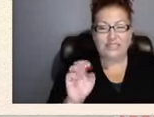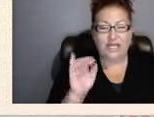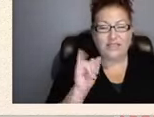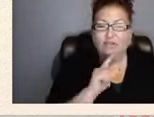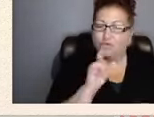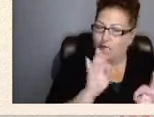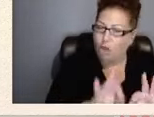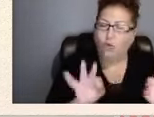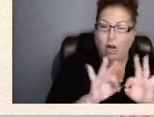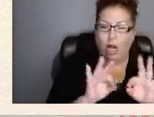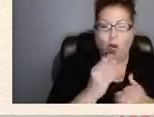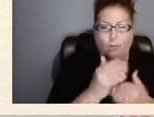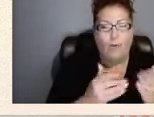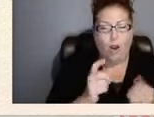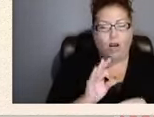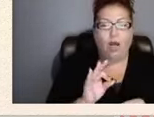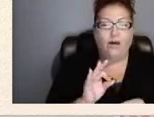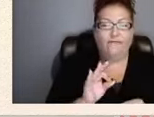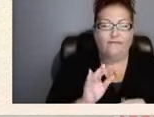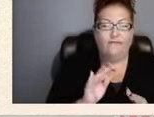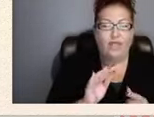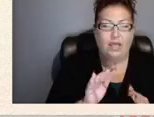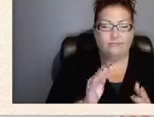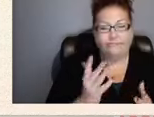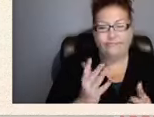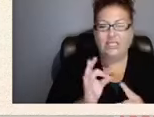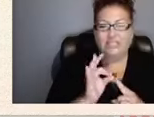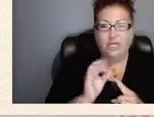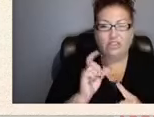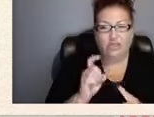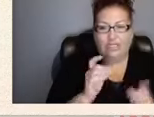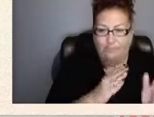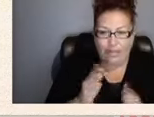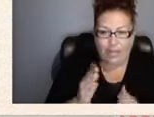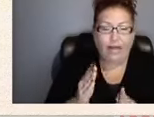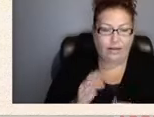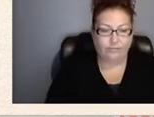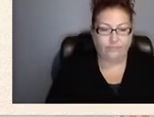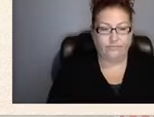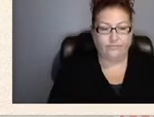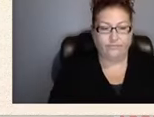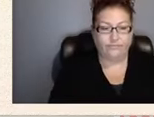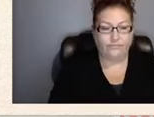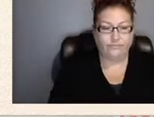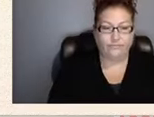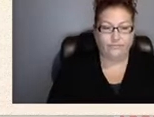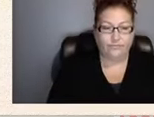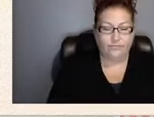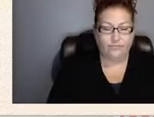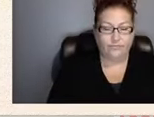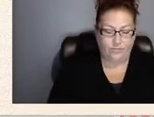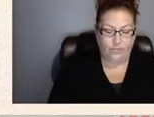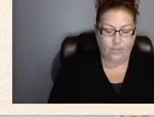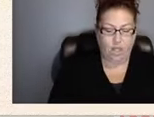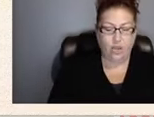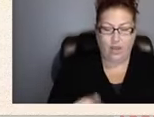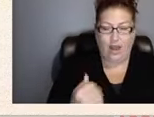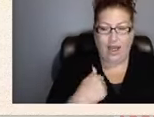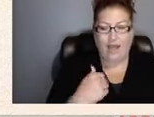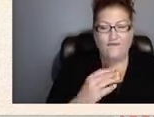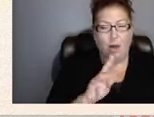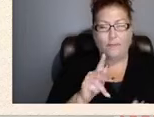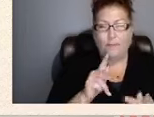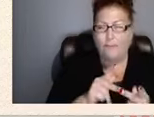of the special needs planning plan. And you can have a perfectly